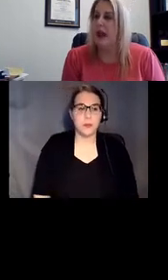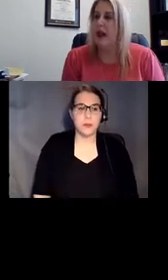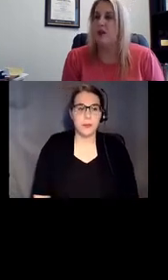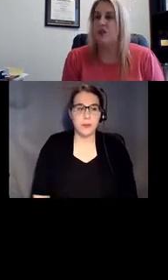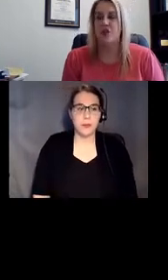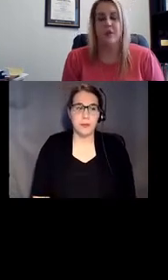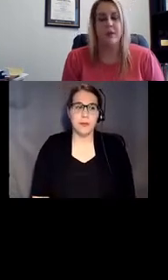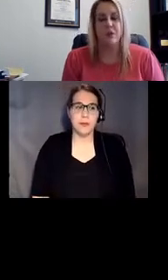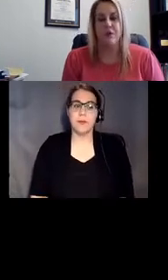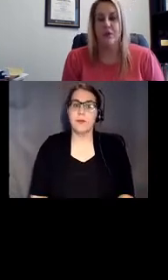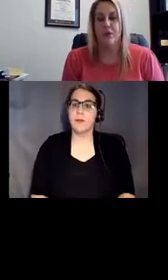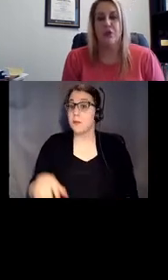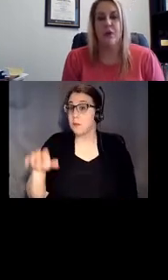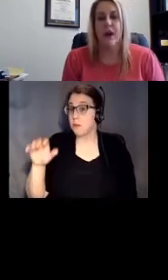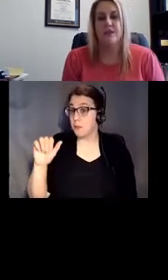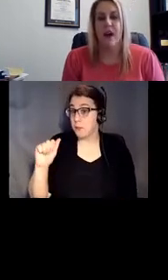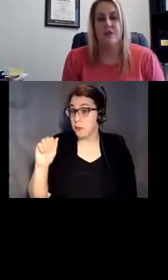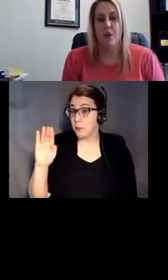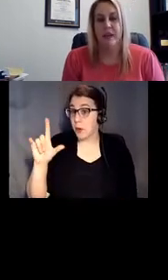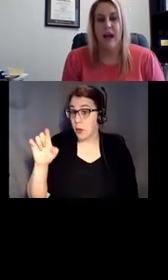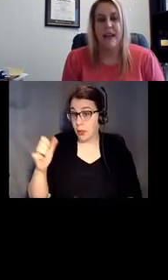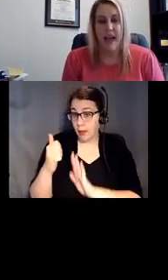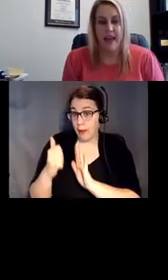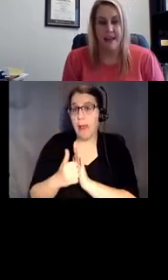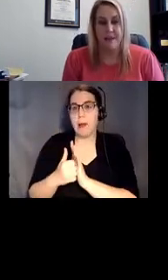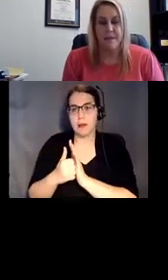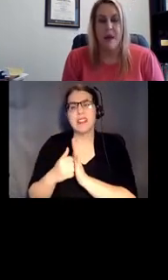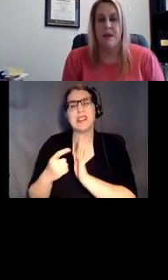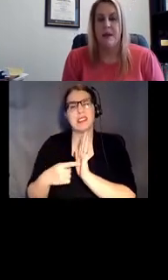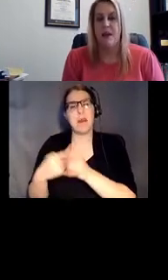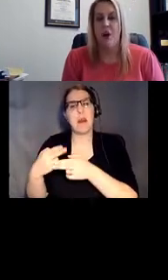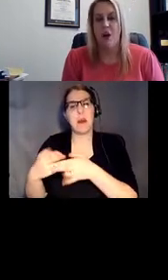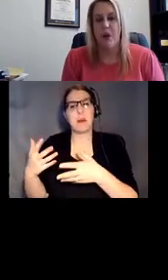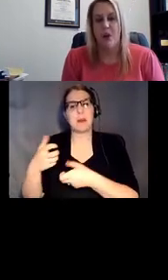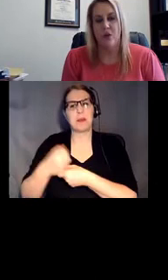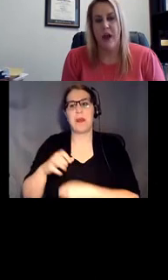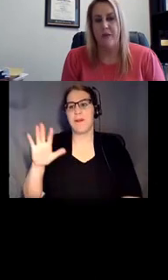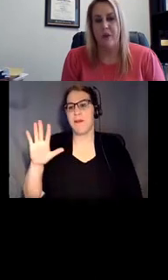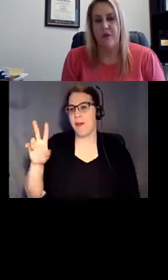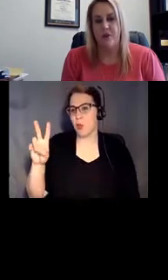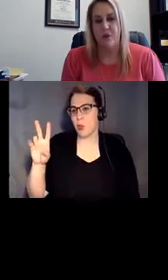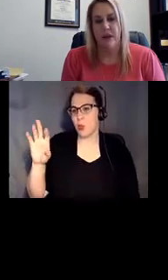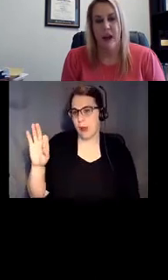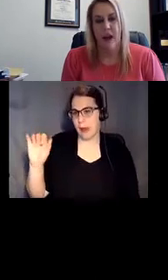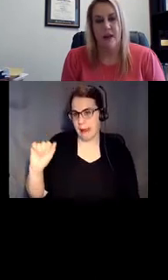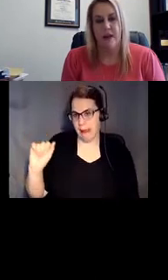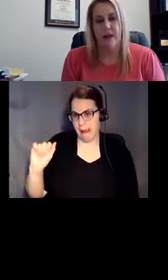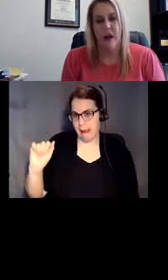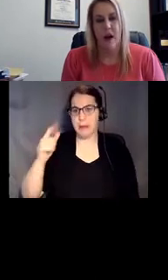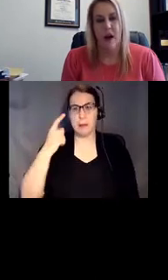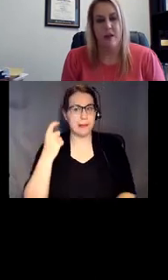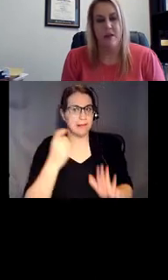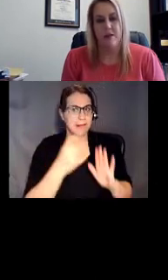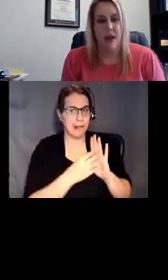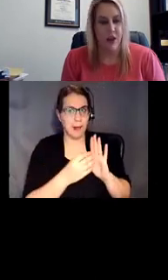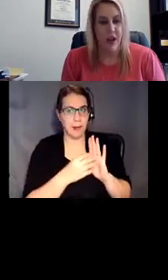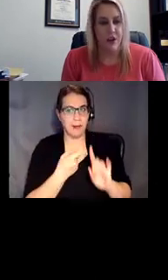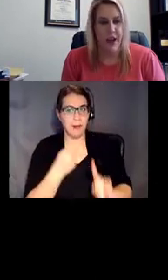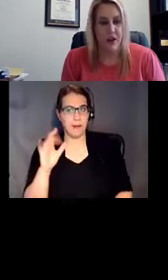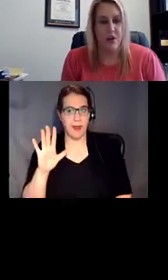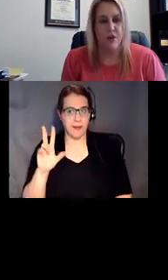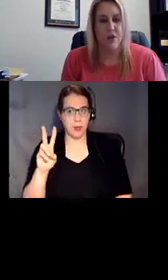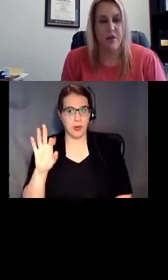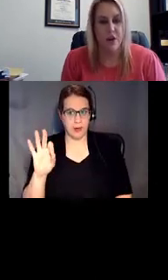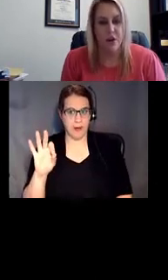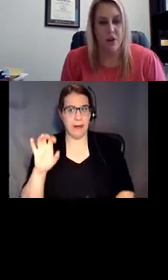ABLE accounts are sometimes referred to as 529As because they are modeled after 529